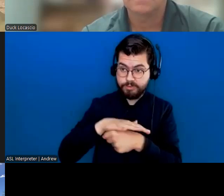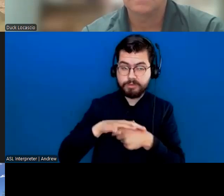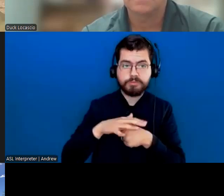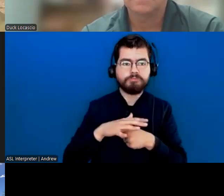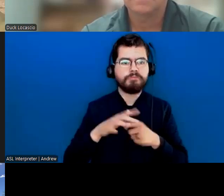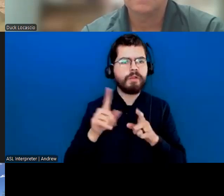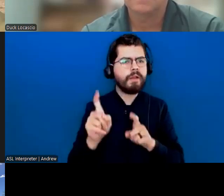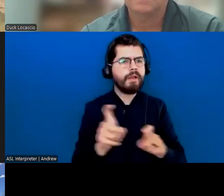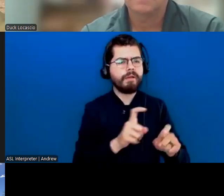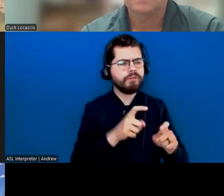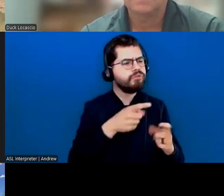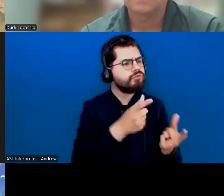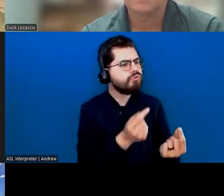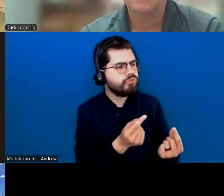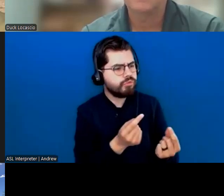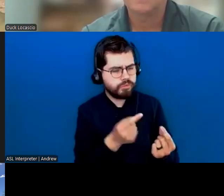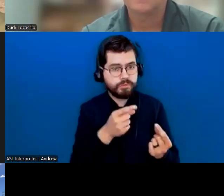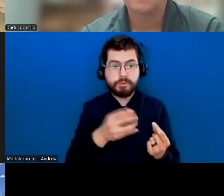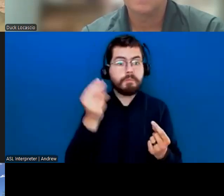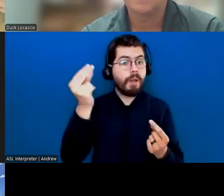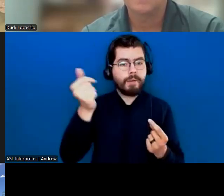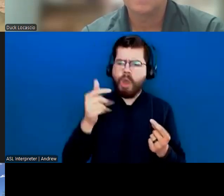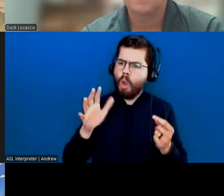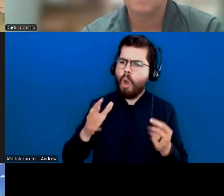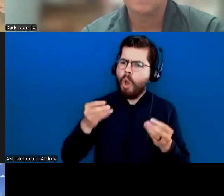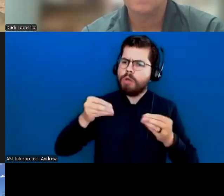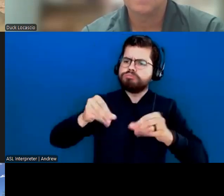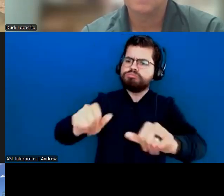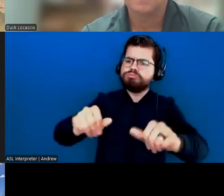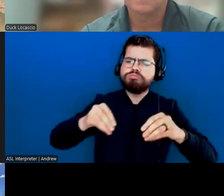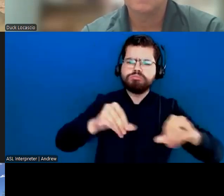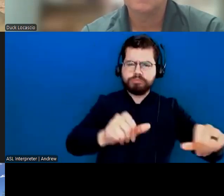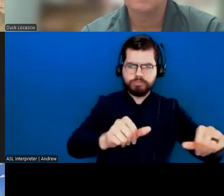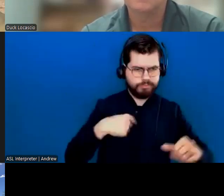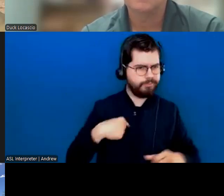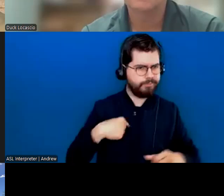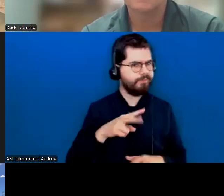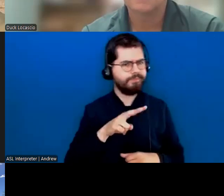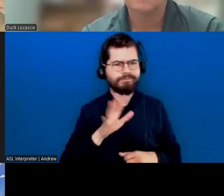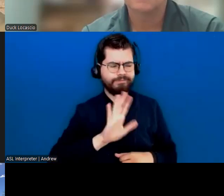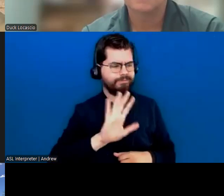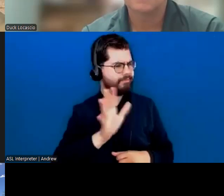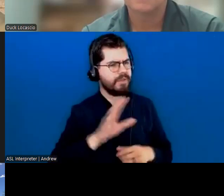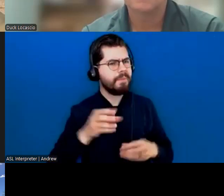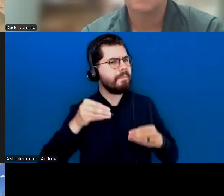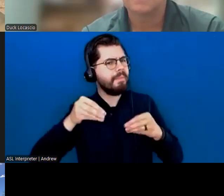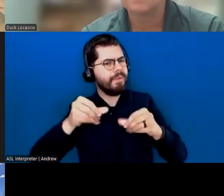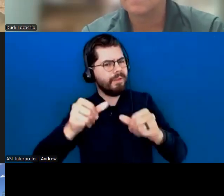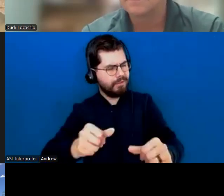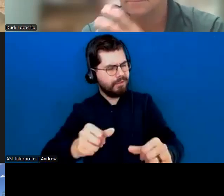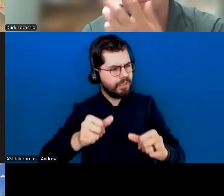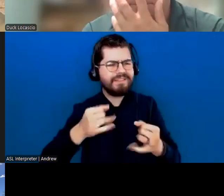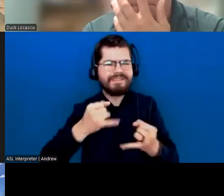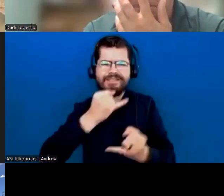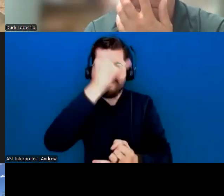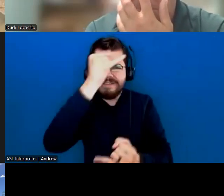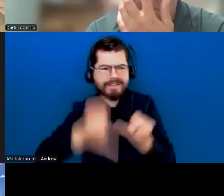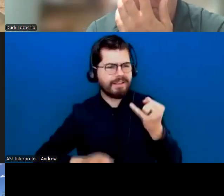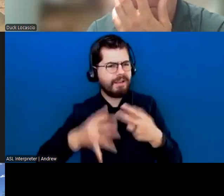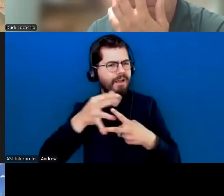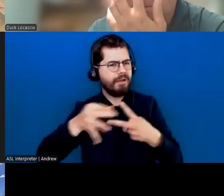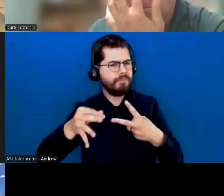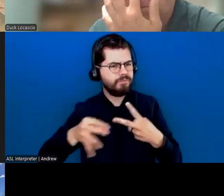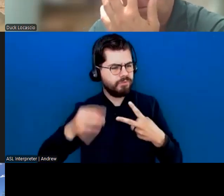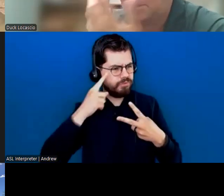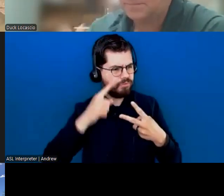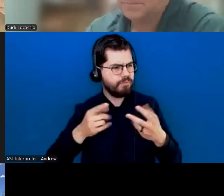And they'd immediately start talking about planting. And I always argue planting is always your last resort in a bottomland site.